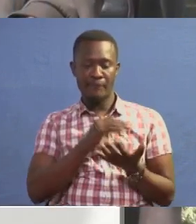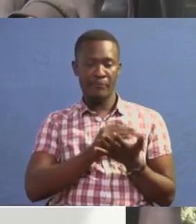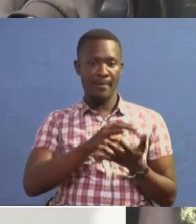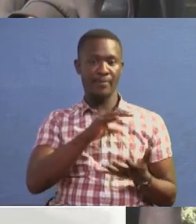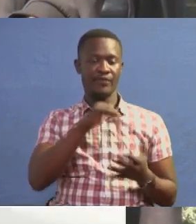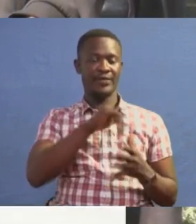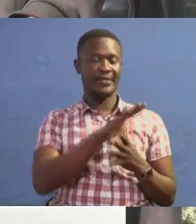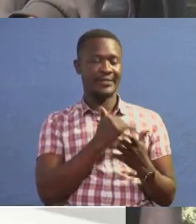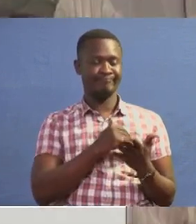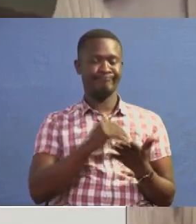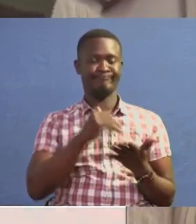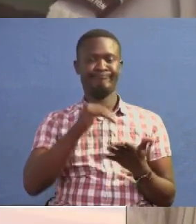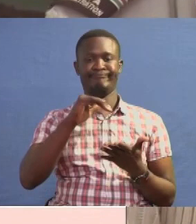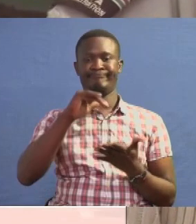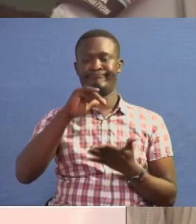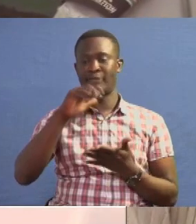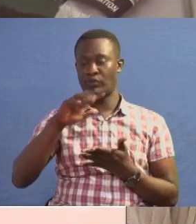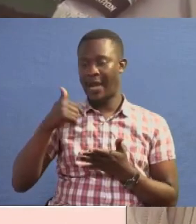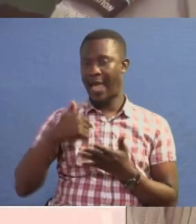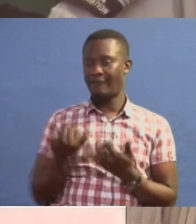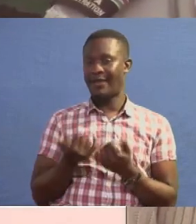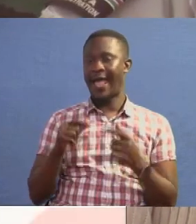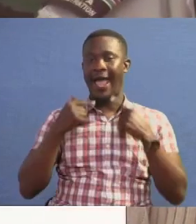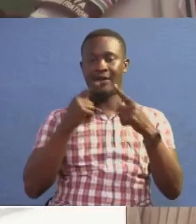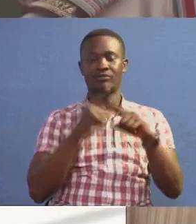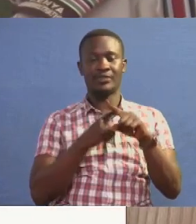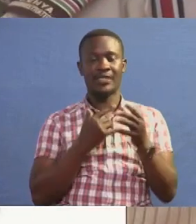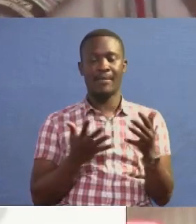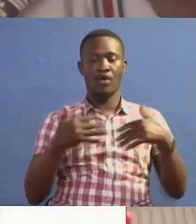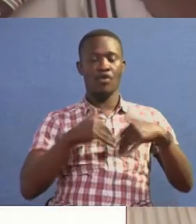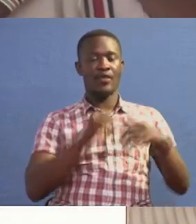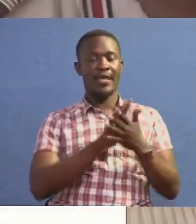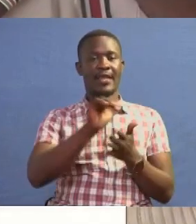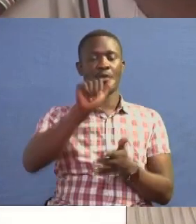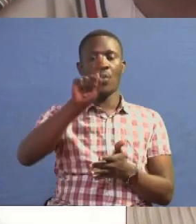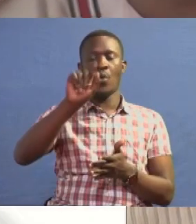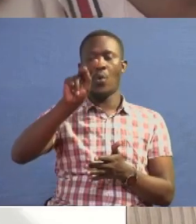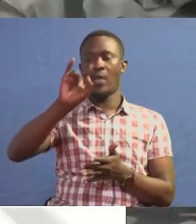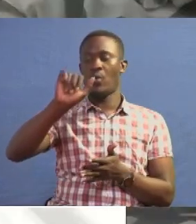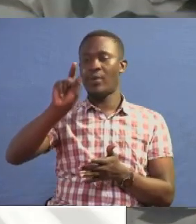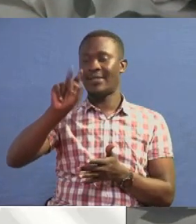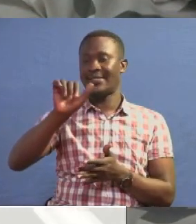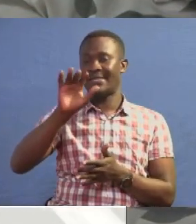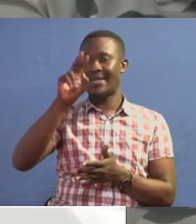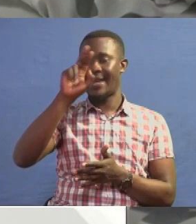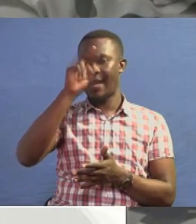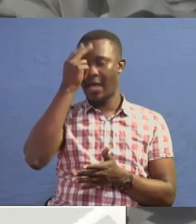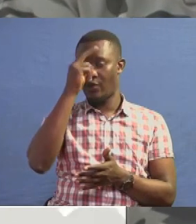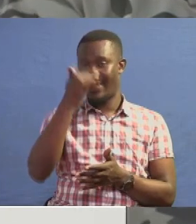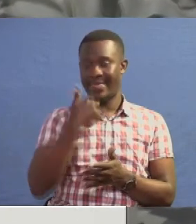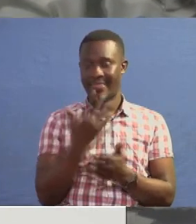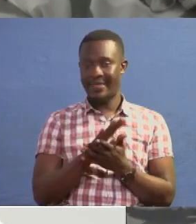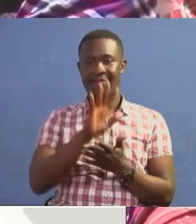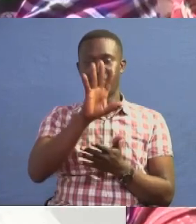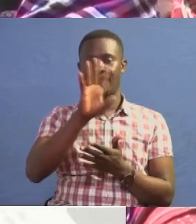town. Commissioner Kipket Lotiatia announced during a baraza at the Olekoonyo Recreation Grounds in Narok that